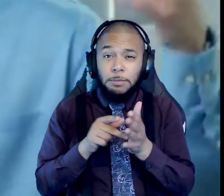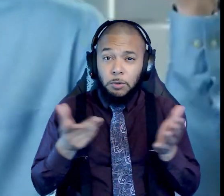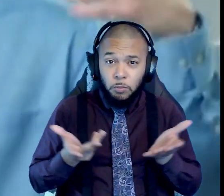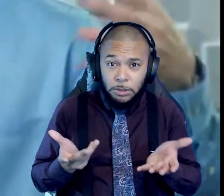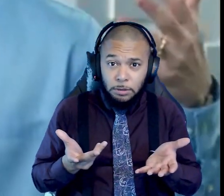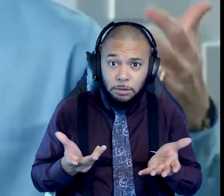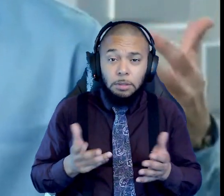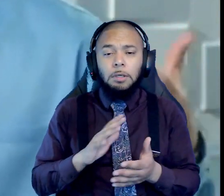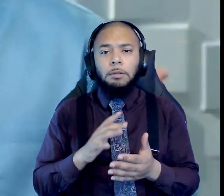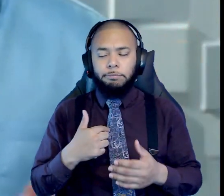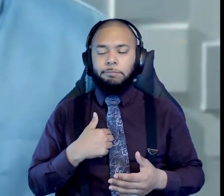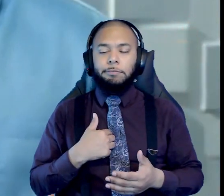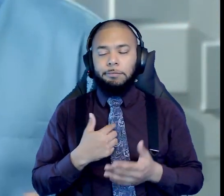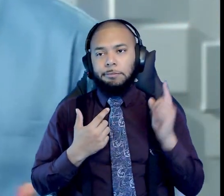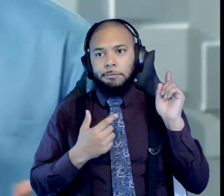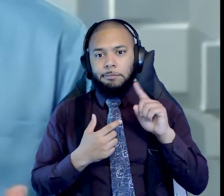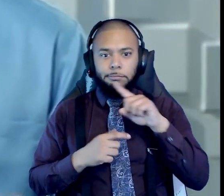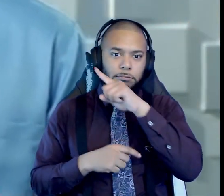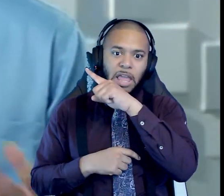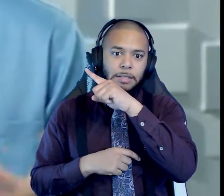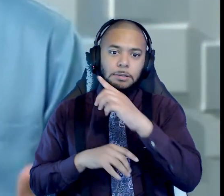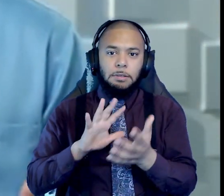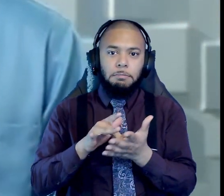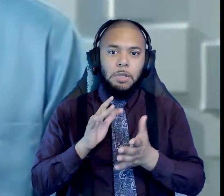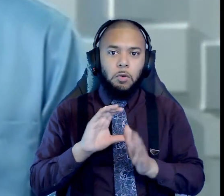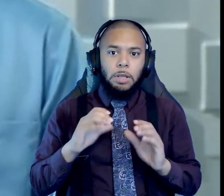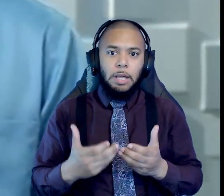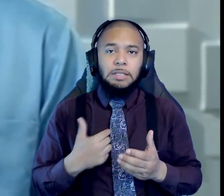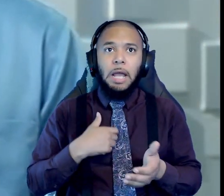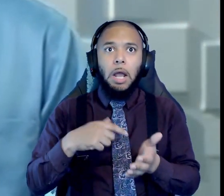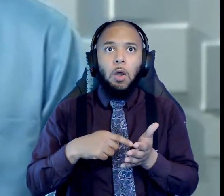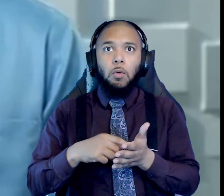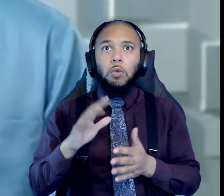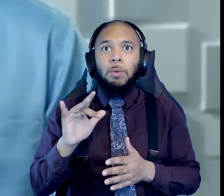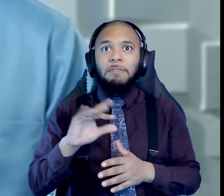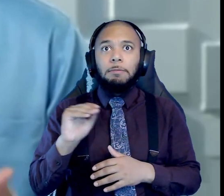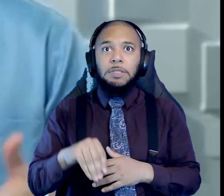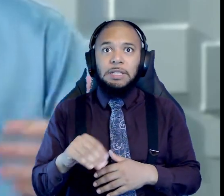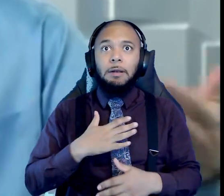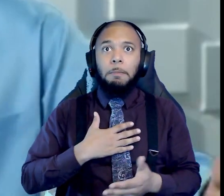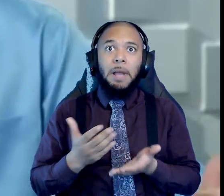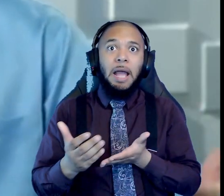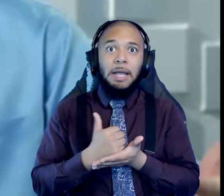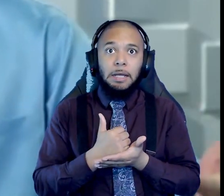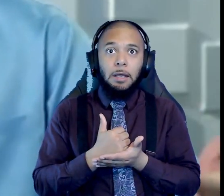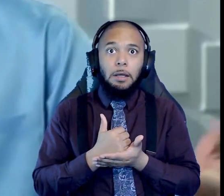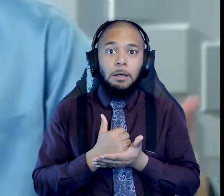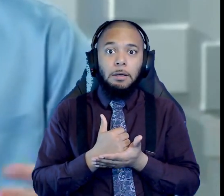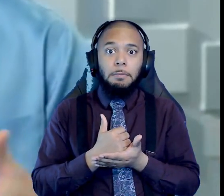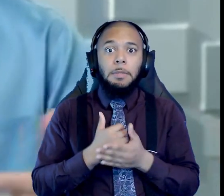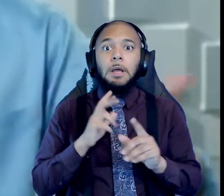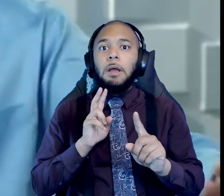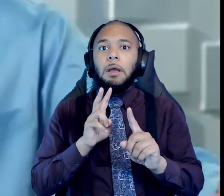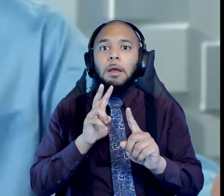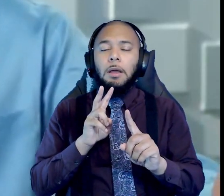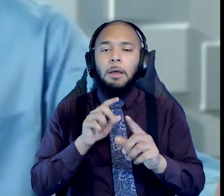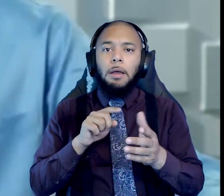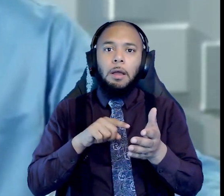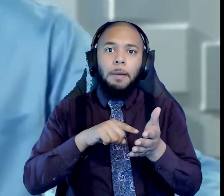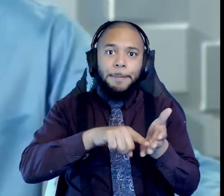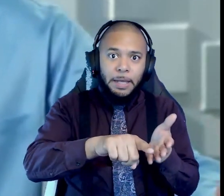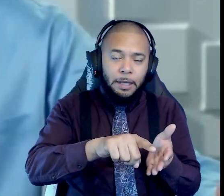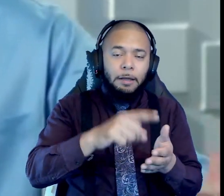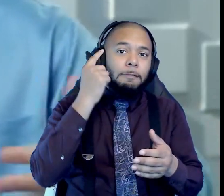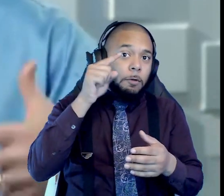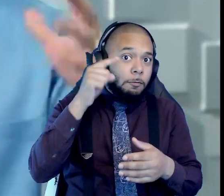the middle class I'm in the middle class that 20 I'm gonna owe 25% of my income to taxes so even during the